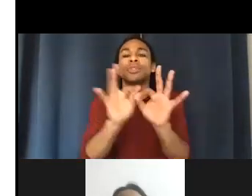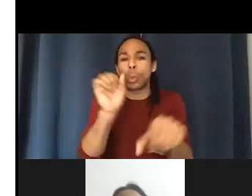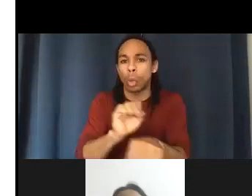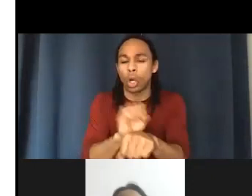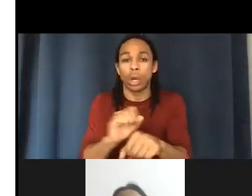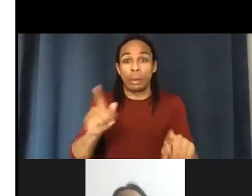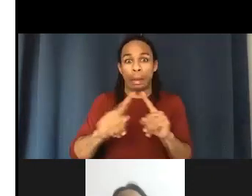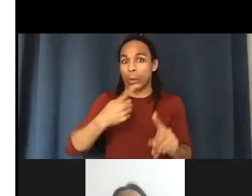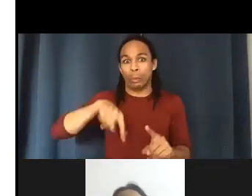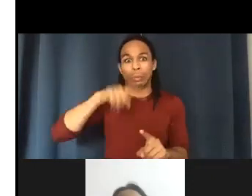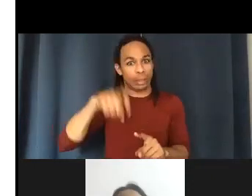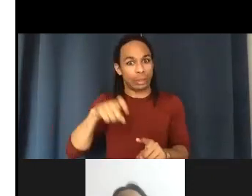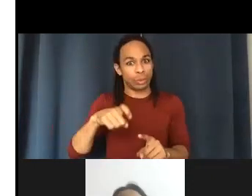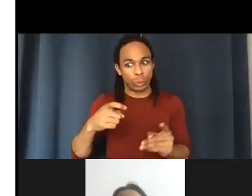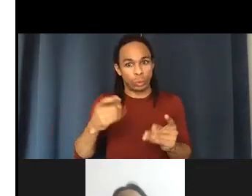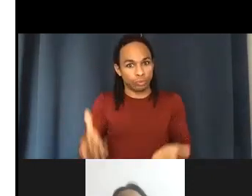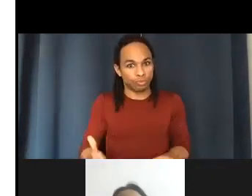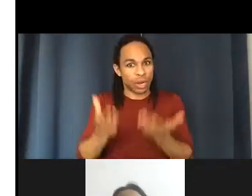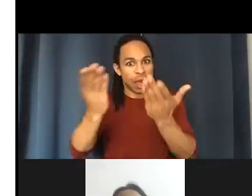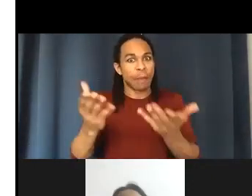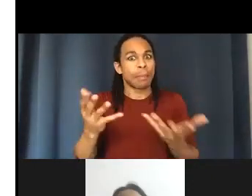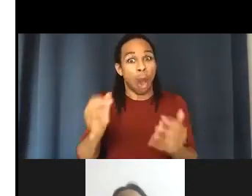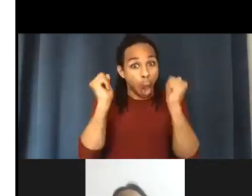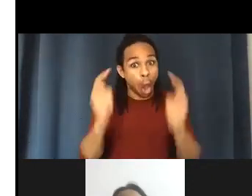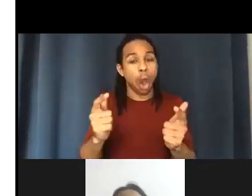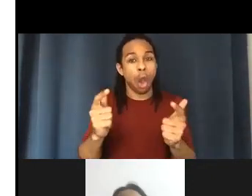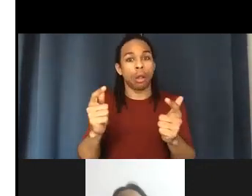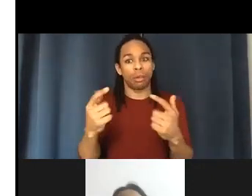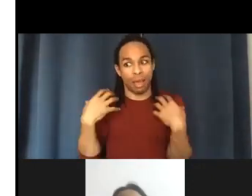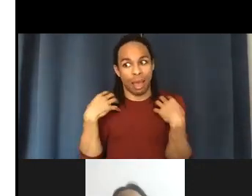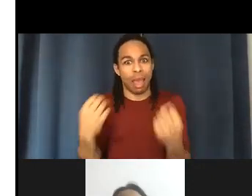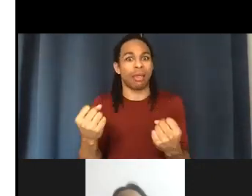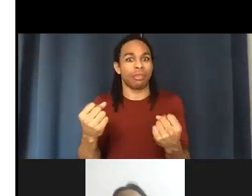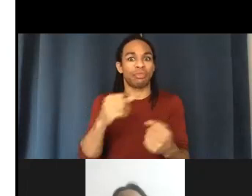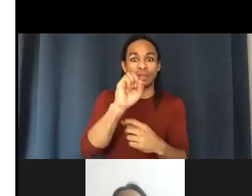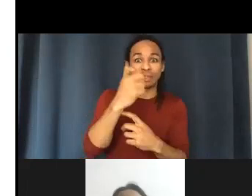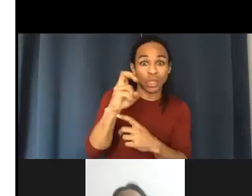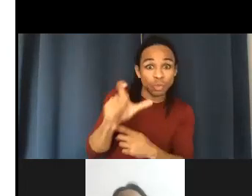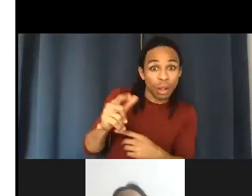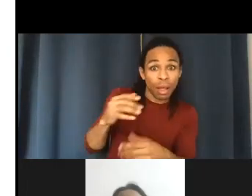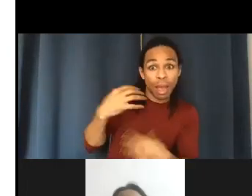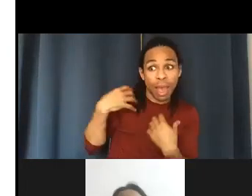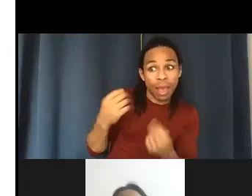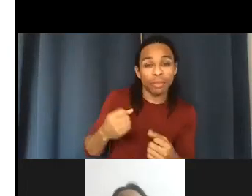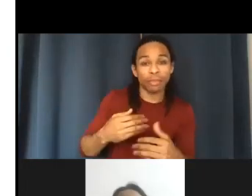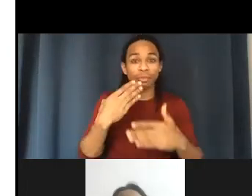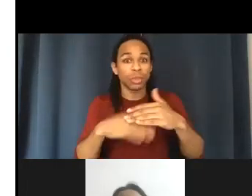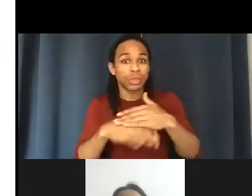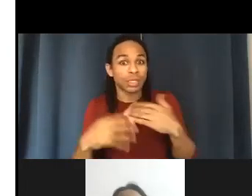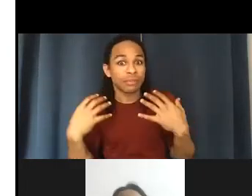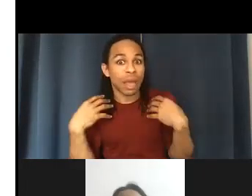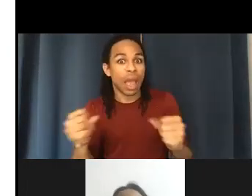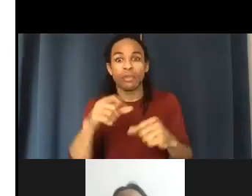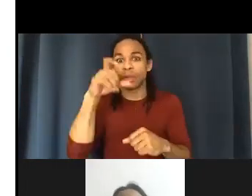challenging and raising the issue of that the everyday violations of women, their race, caste, in a pandemic, it should